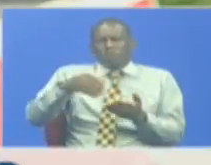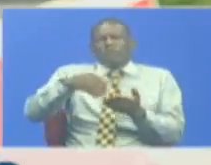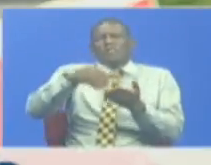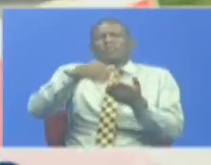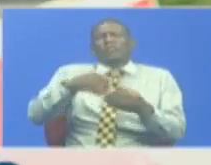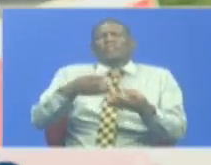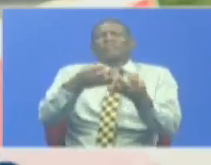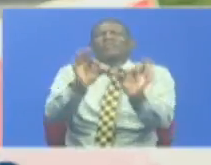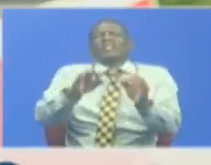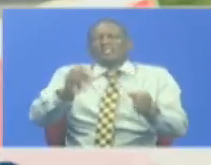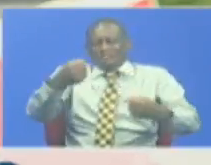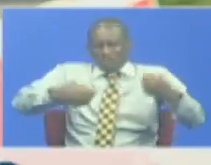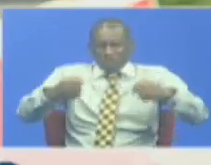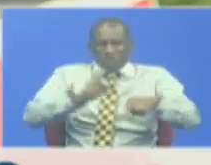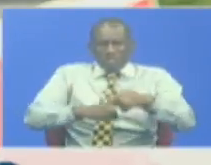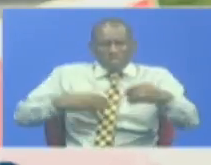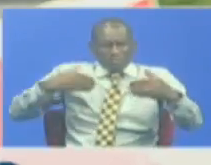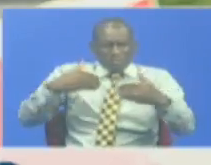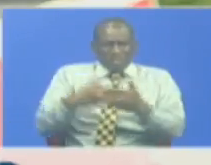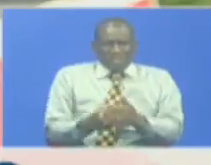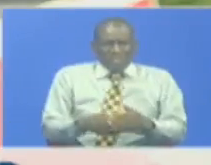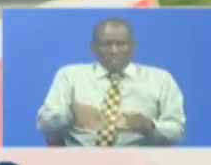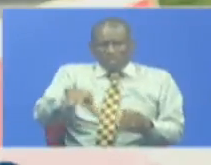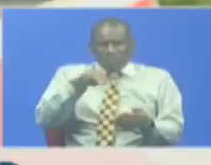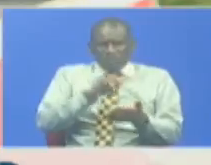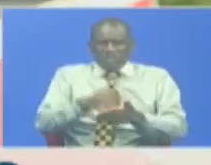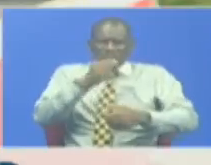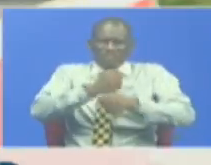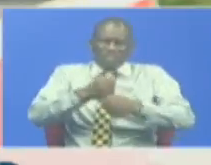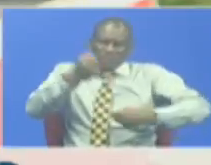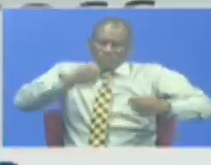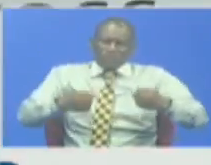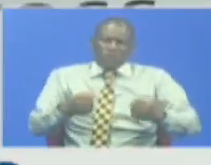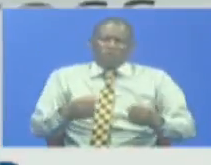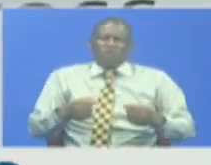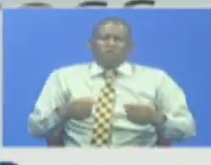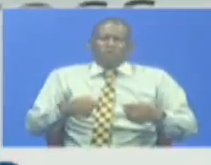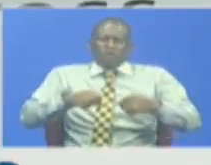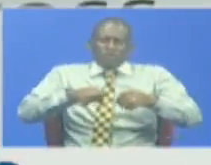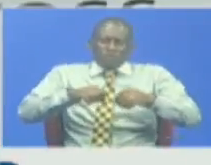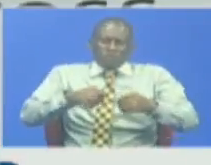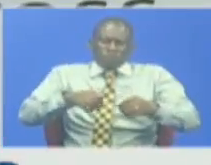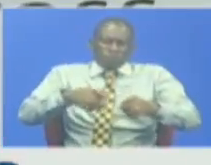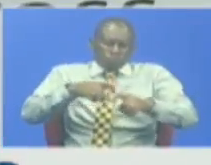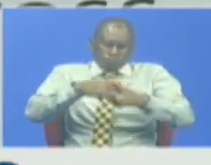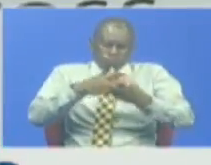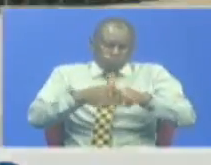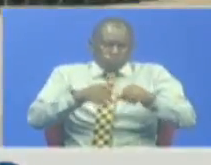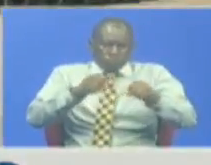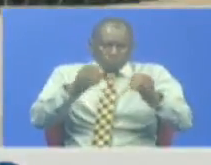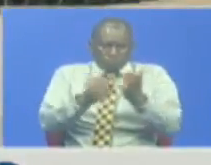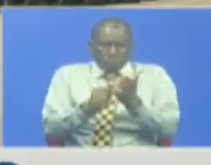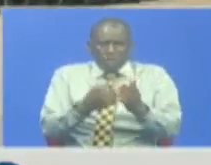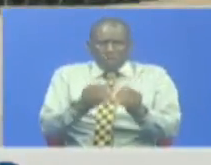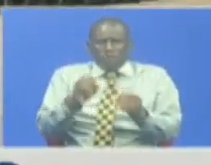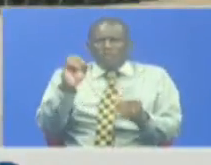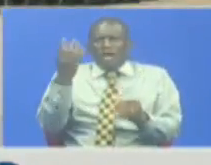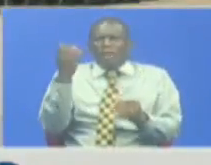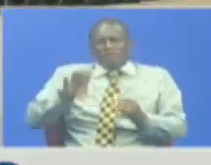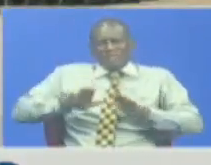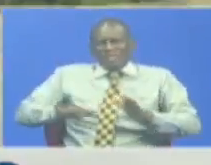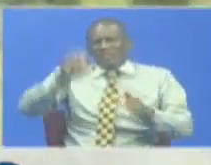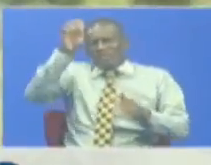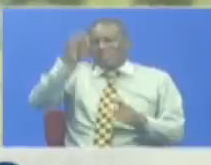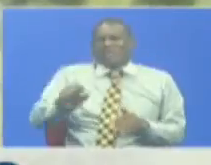arrival found that the staff's car had broken down and he was with his friends. So the ambulance left South C to go to